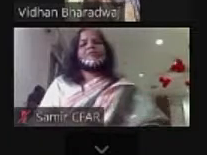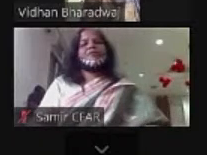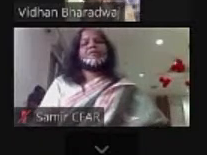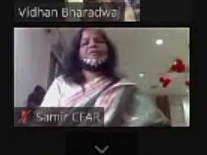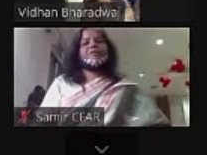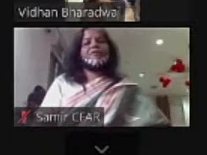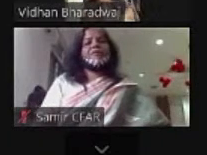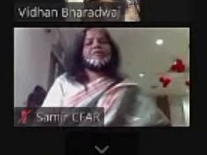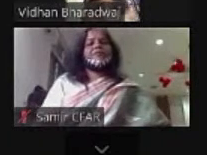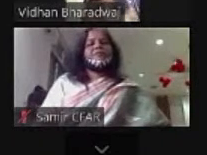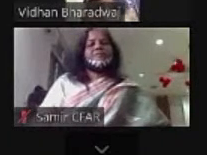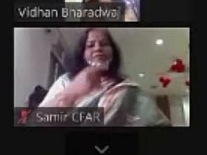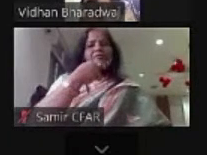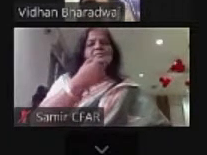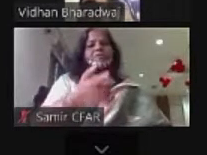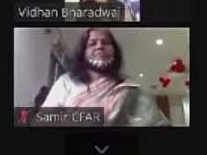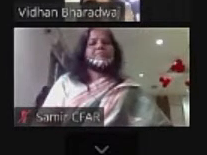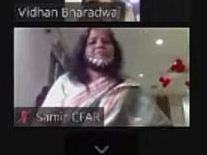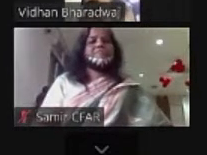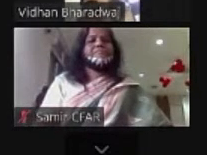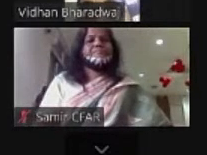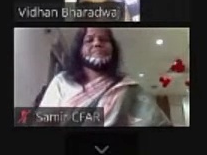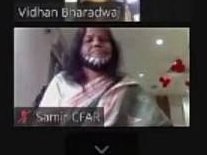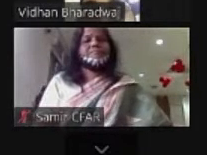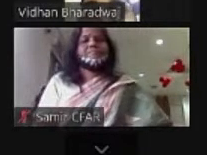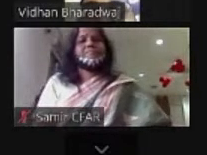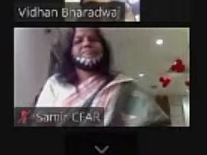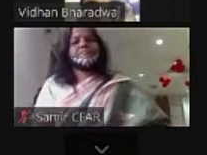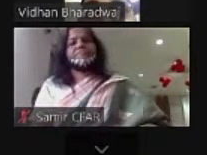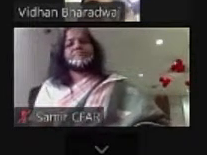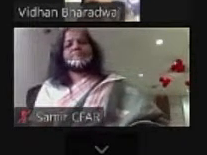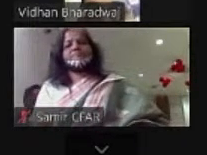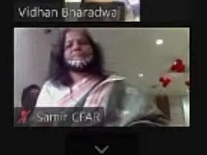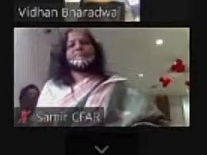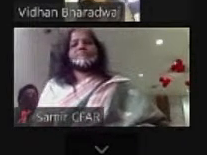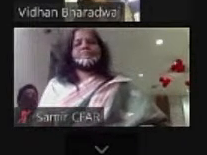WASH and how people with disabilities in this field,